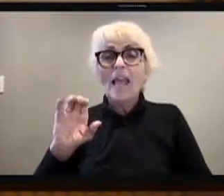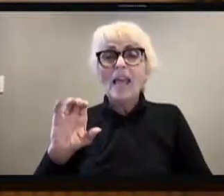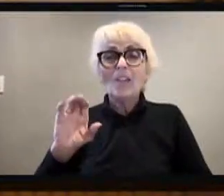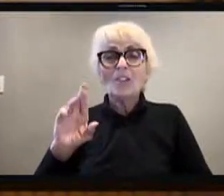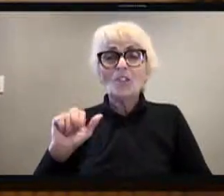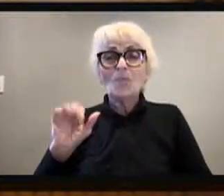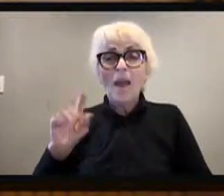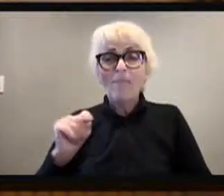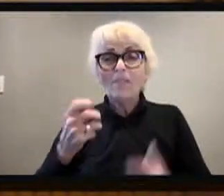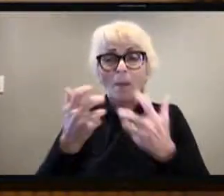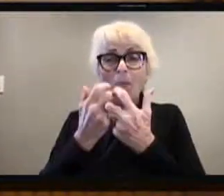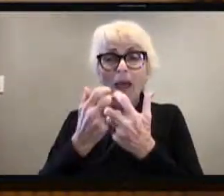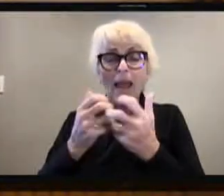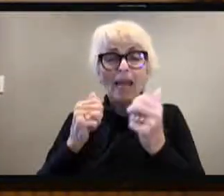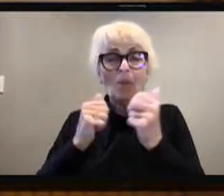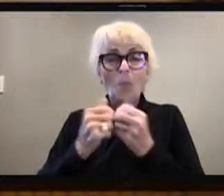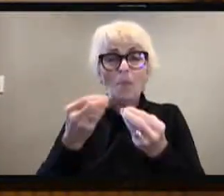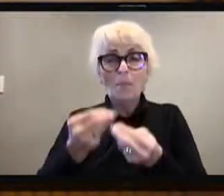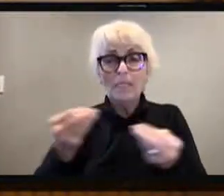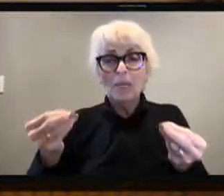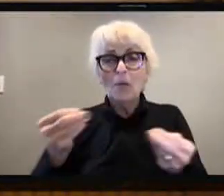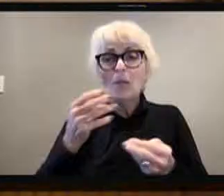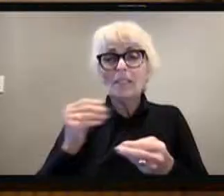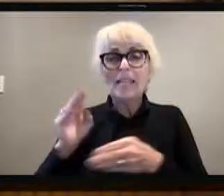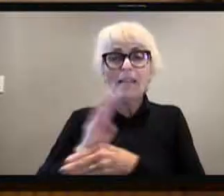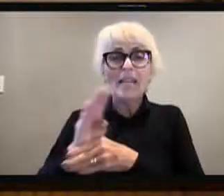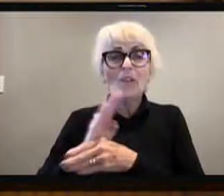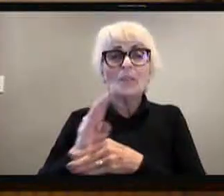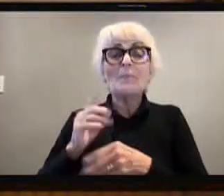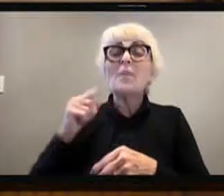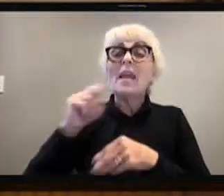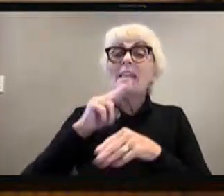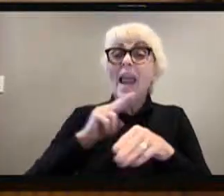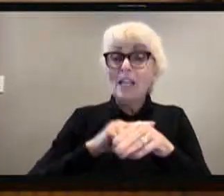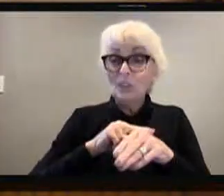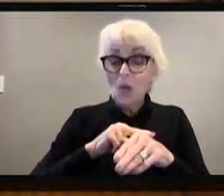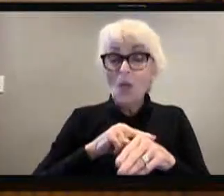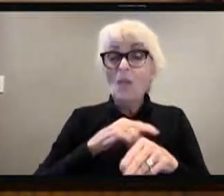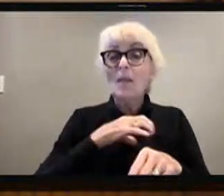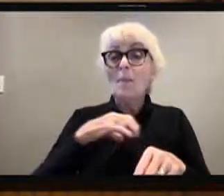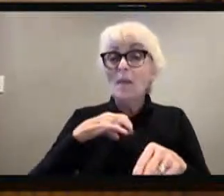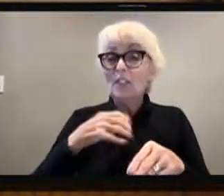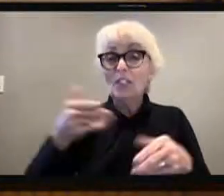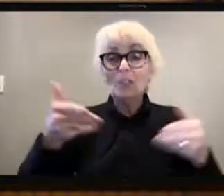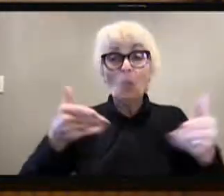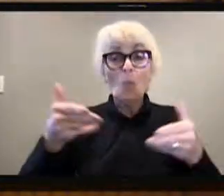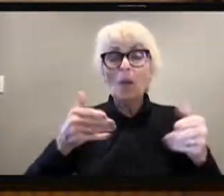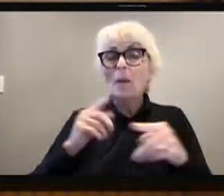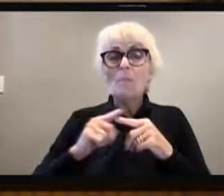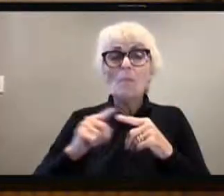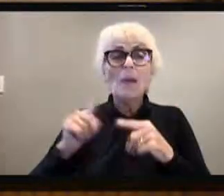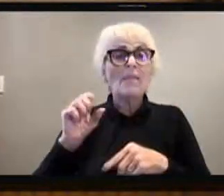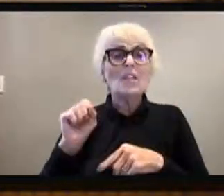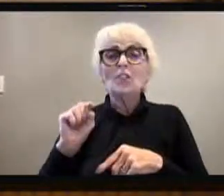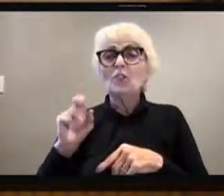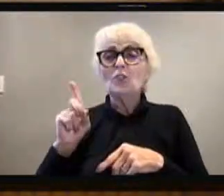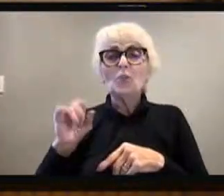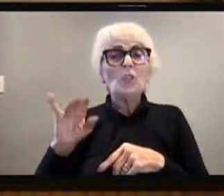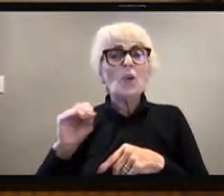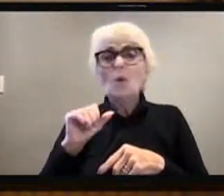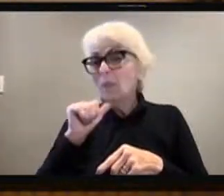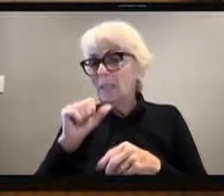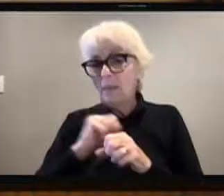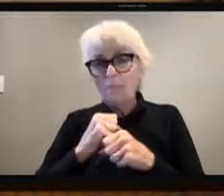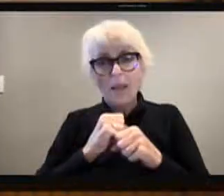industry. While national commissions were welcomed, the studio never made them a priority.